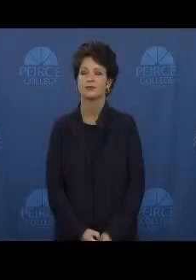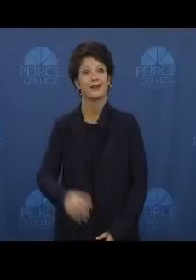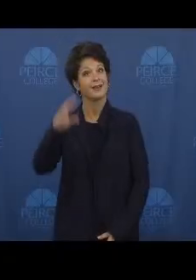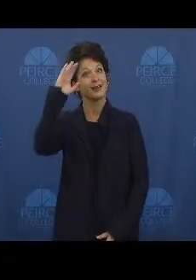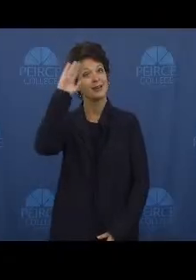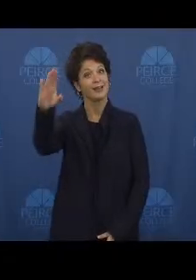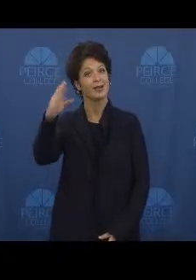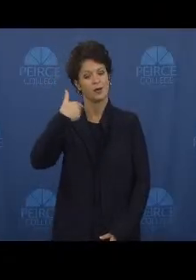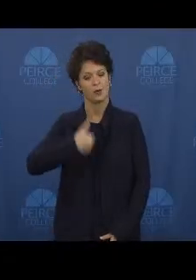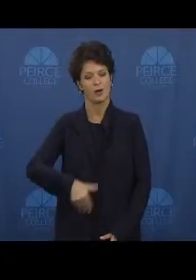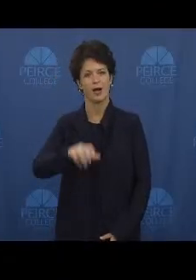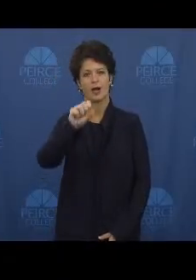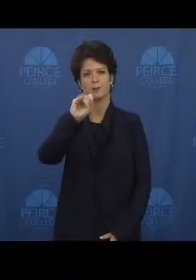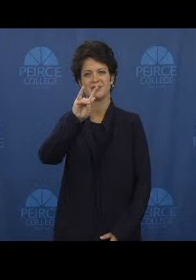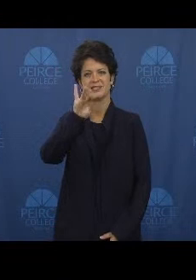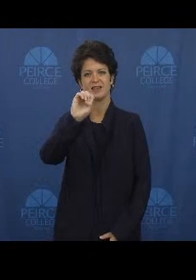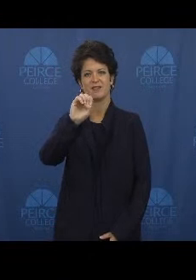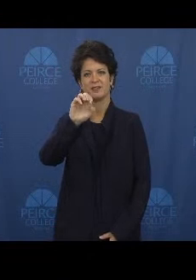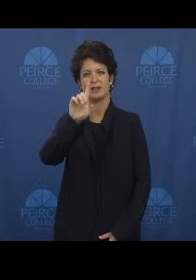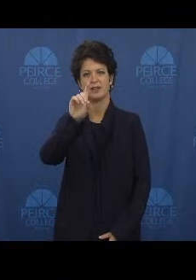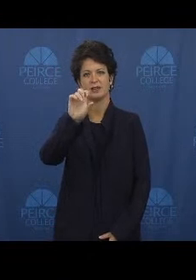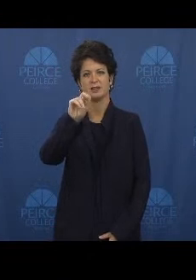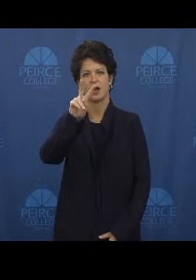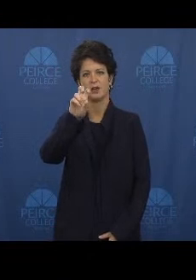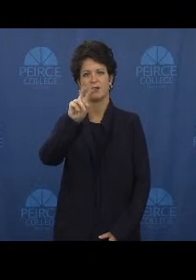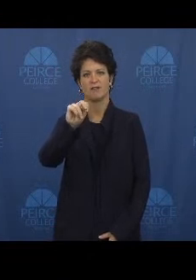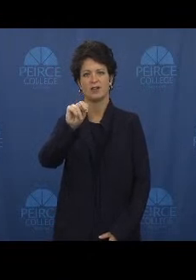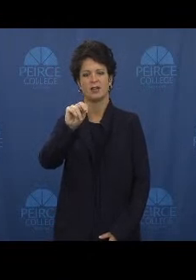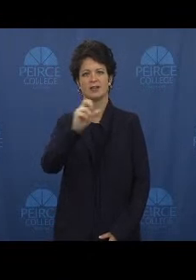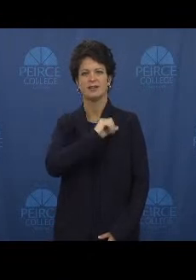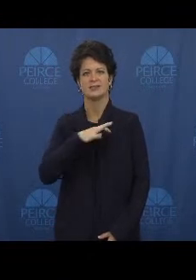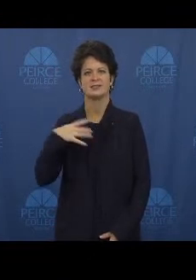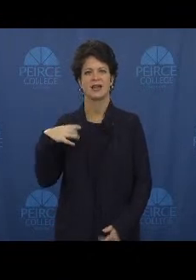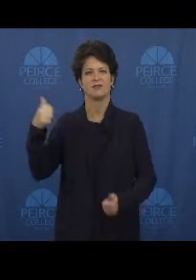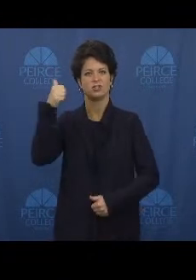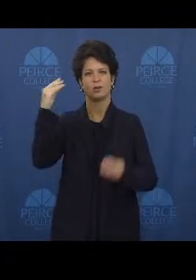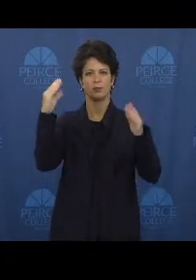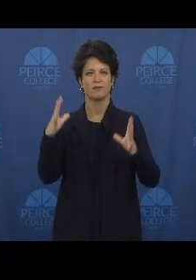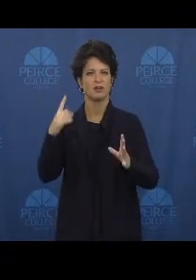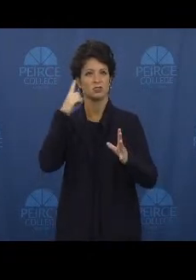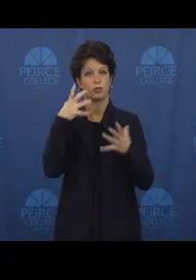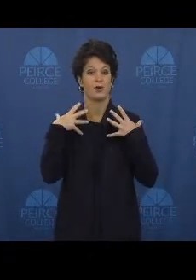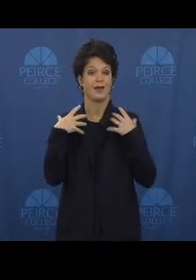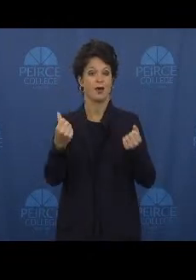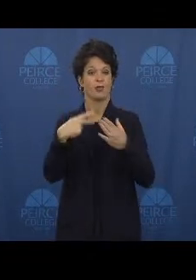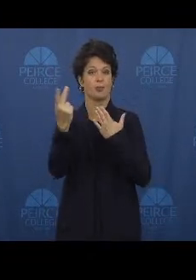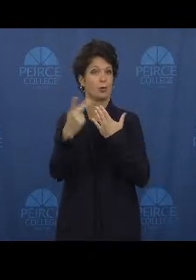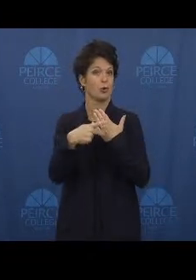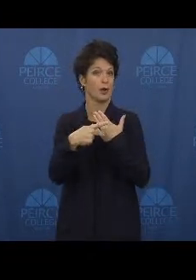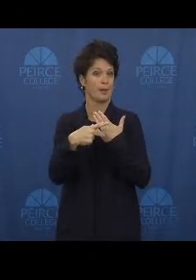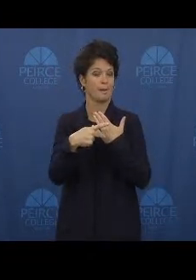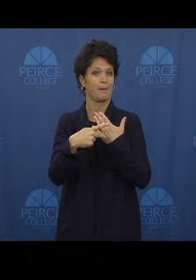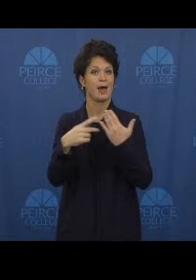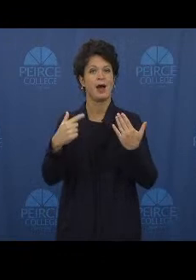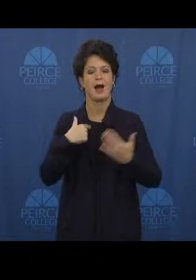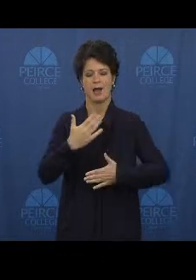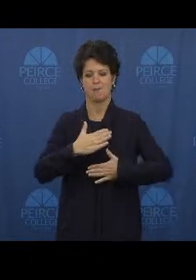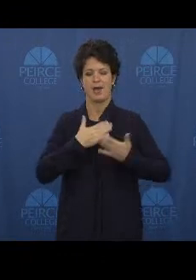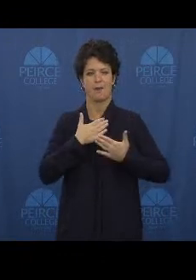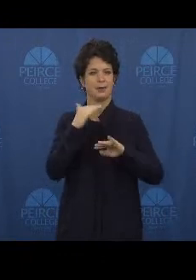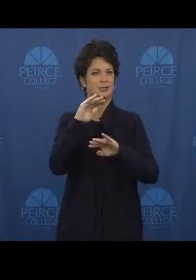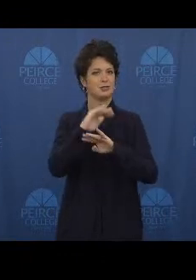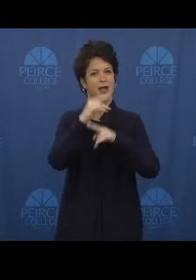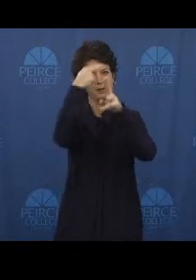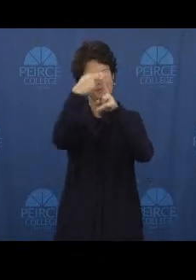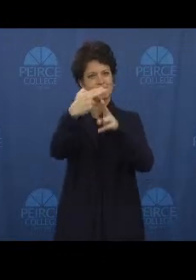Hello, I am Stephanie Donovan, Faculty Chair and Professor, Health Programs. I'm pleased this evening to call